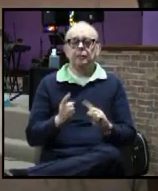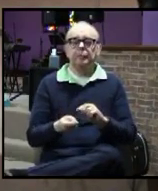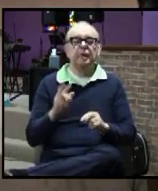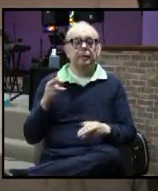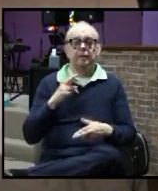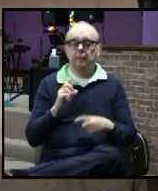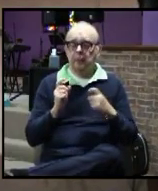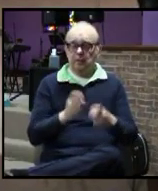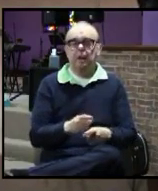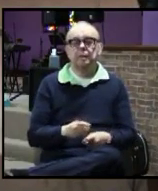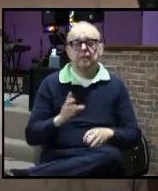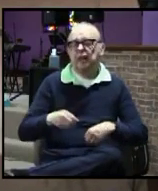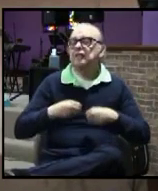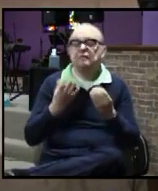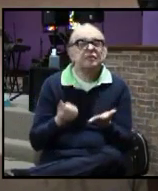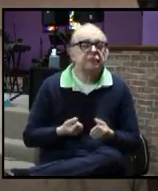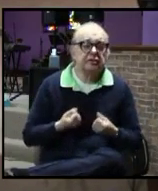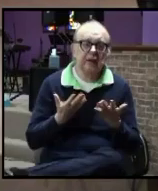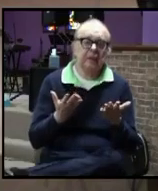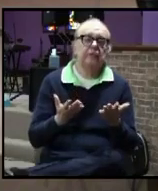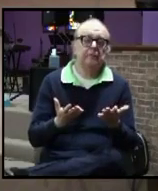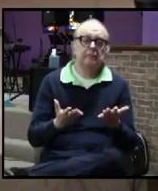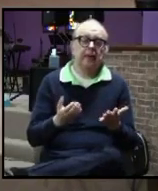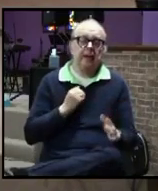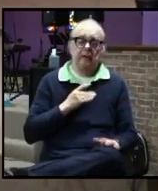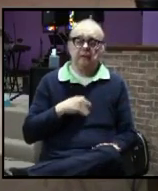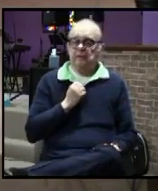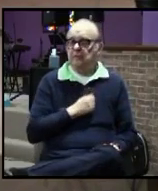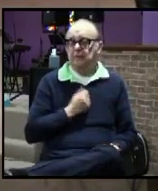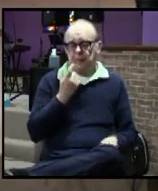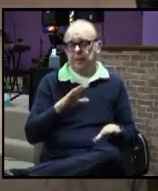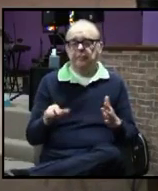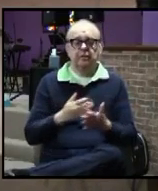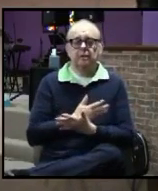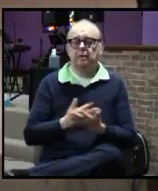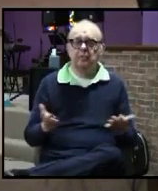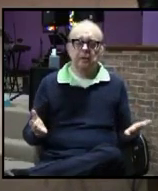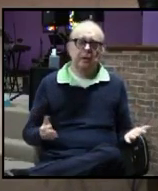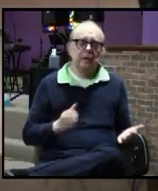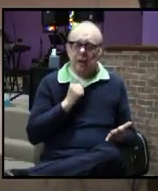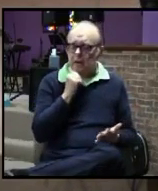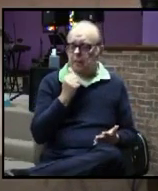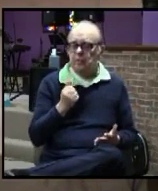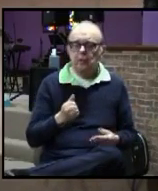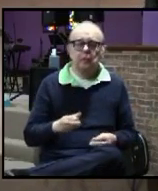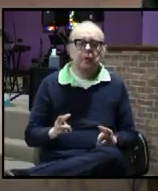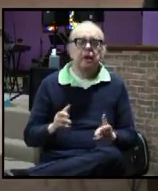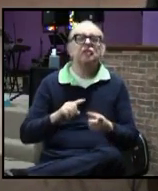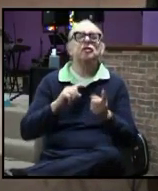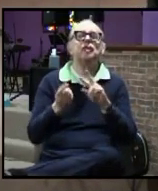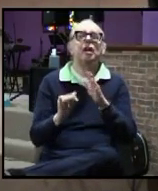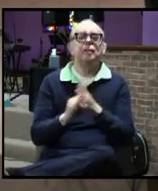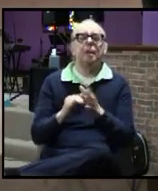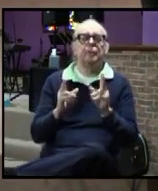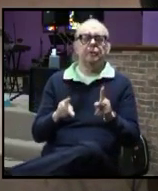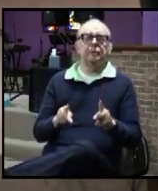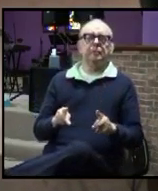of their sins. Now, they could offer sacrifices, they could feel sorry for what they've done, but there really wasn't any way they could be